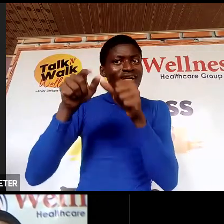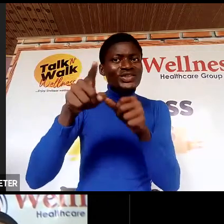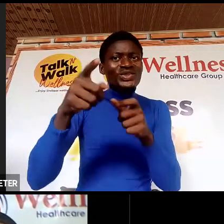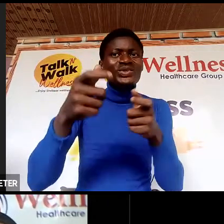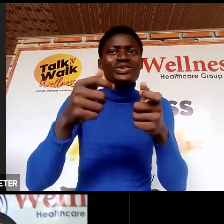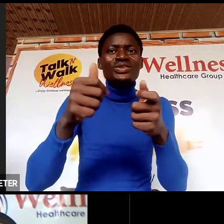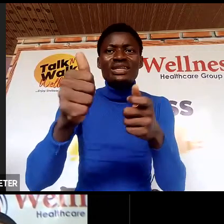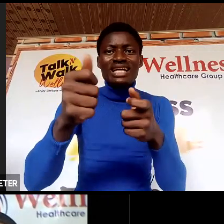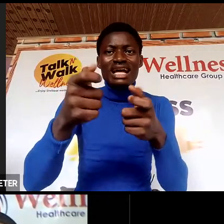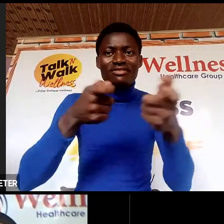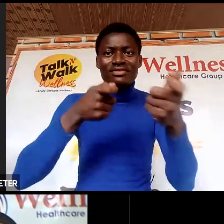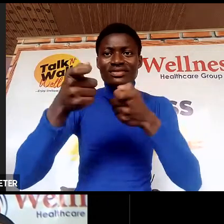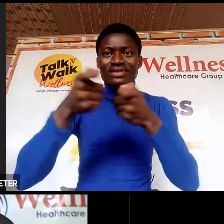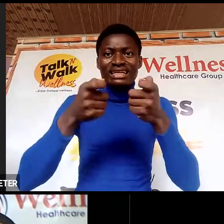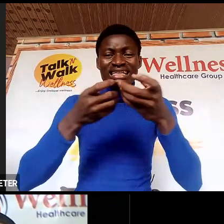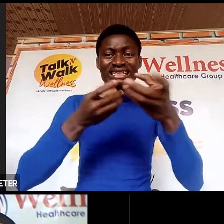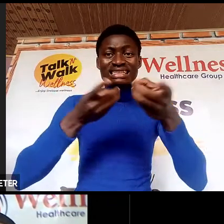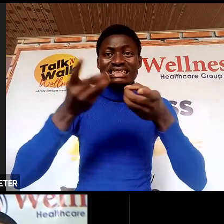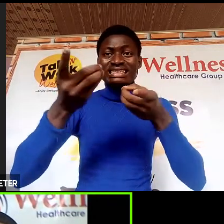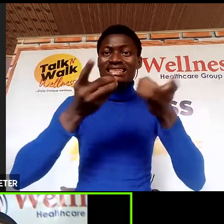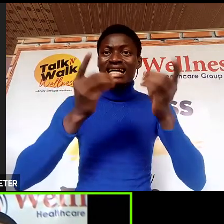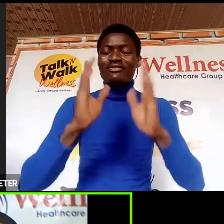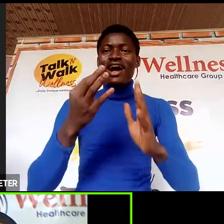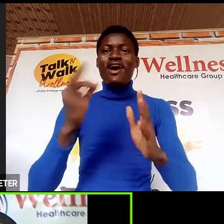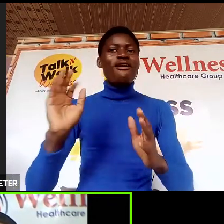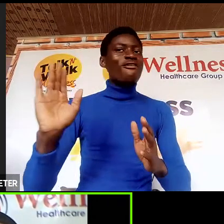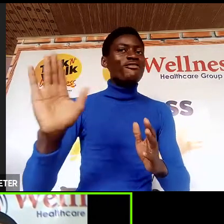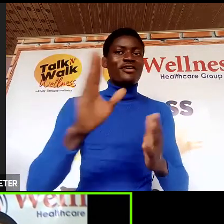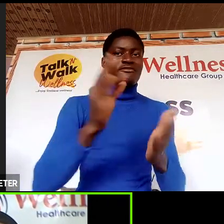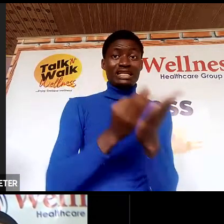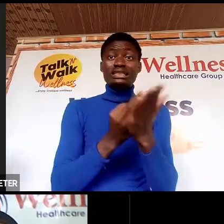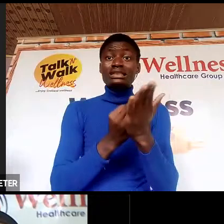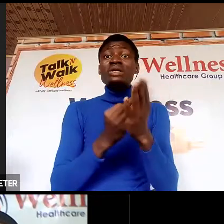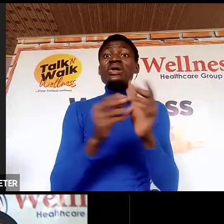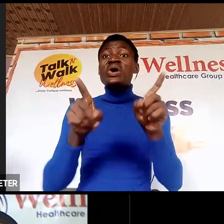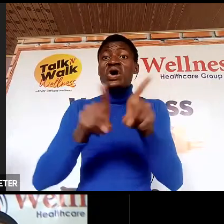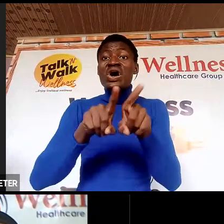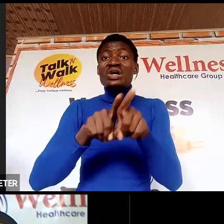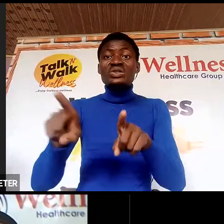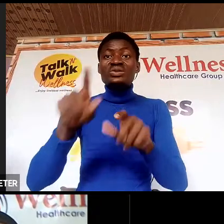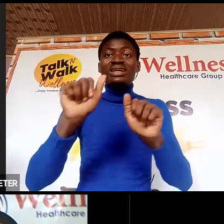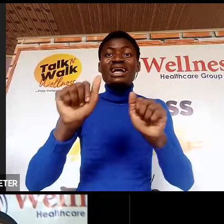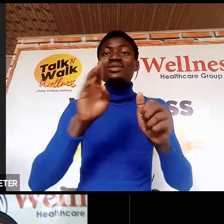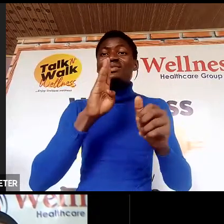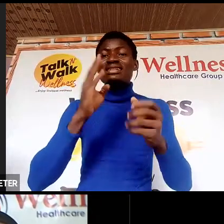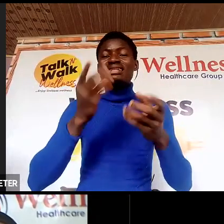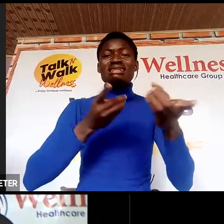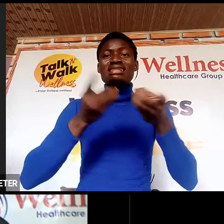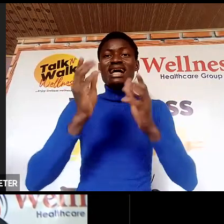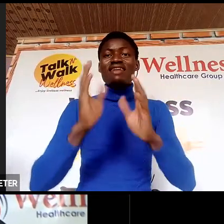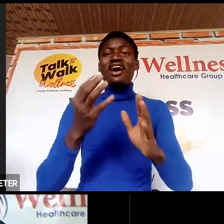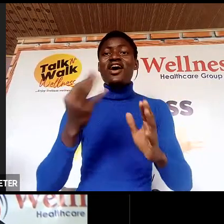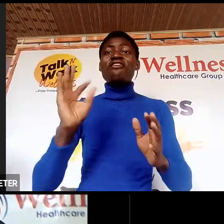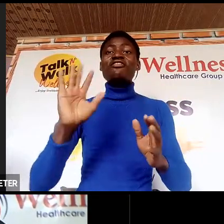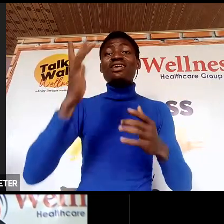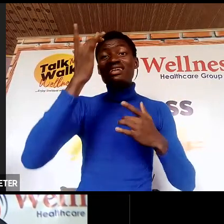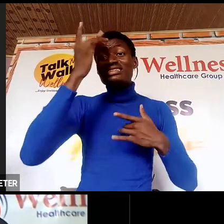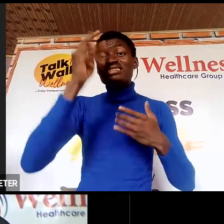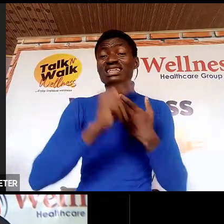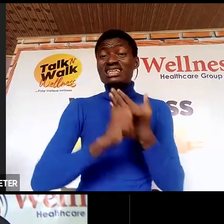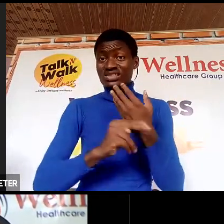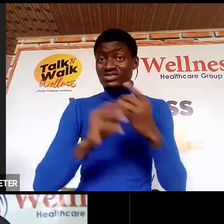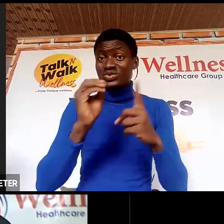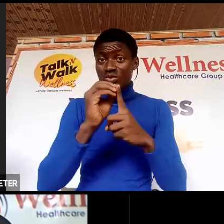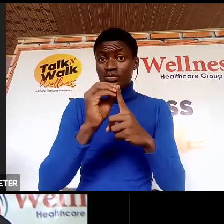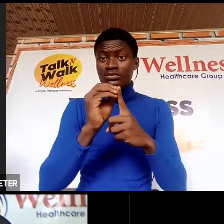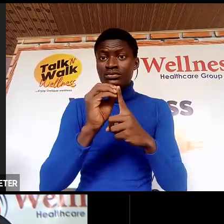well. You can be the driver of your health. Like I said that from 2021, I'm going to devote 5,000 naira of my salary every